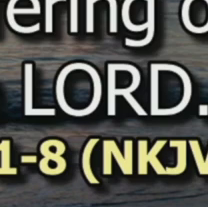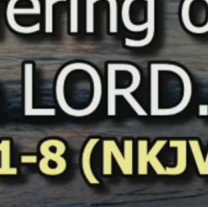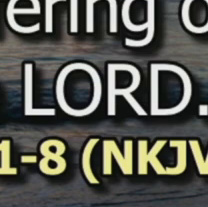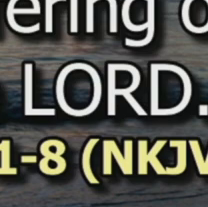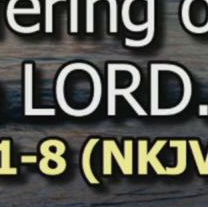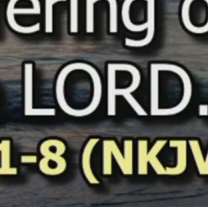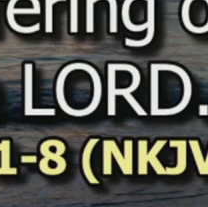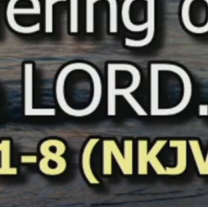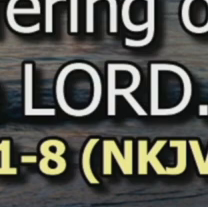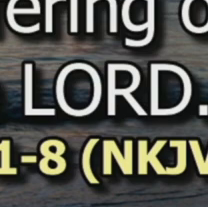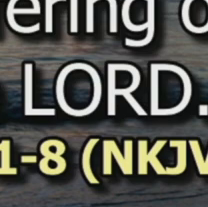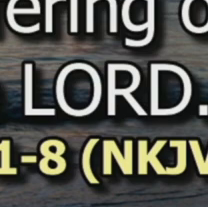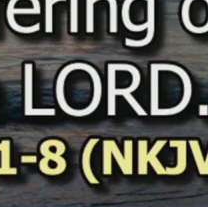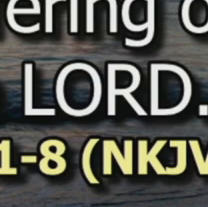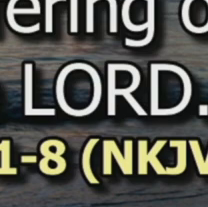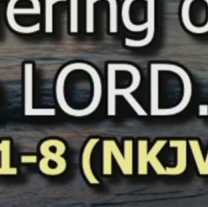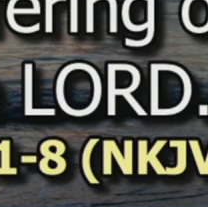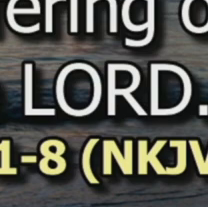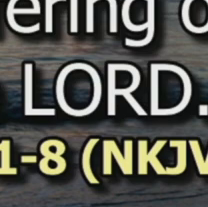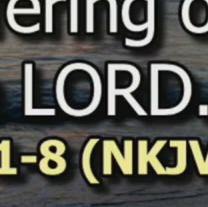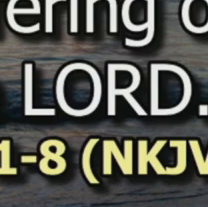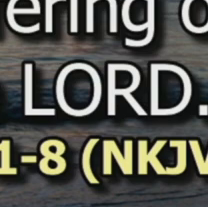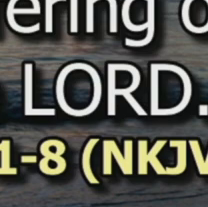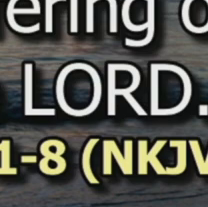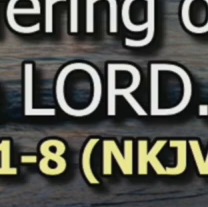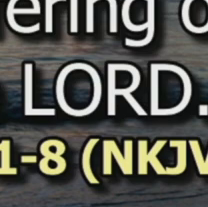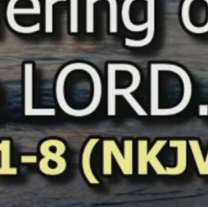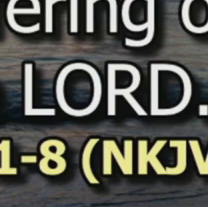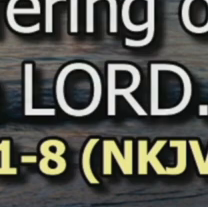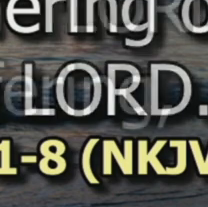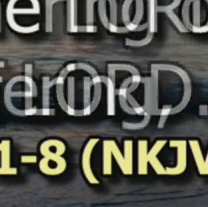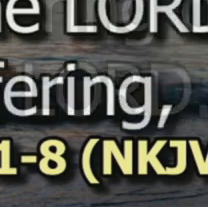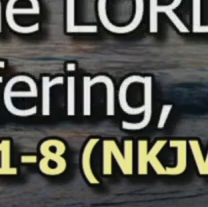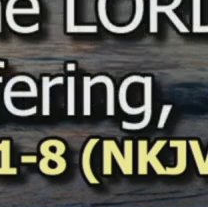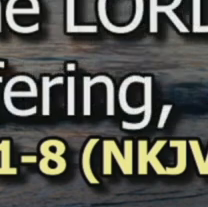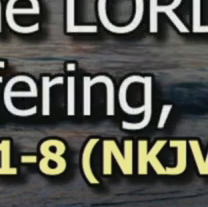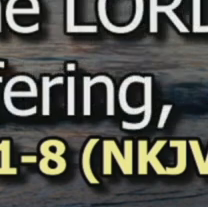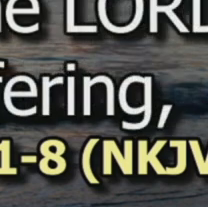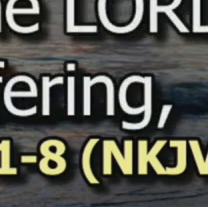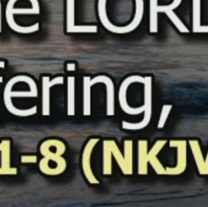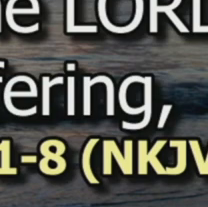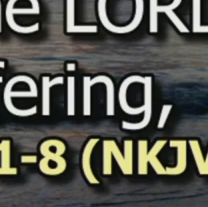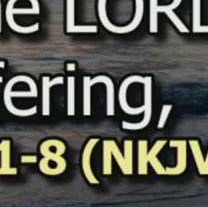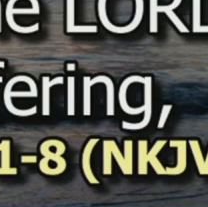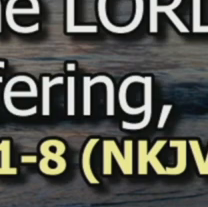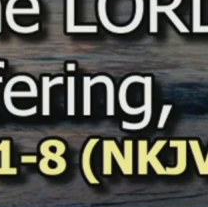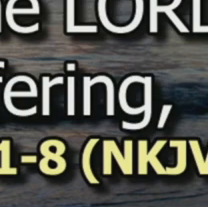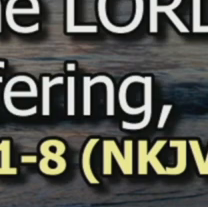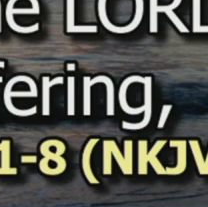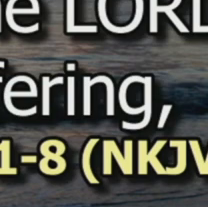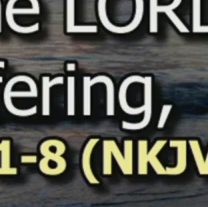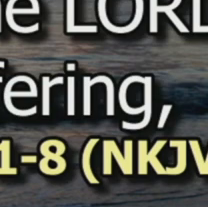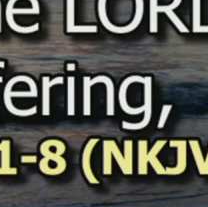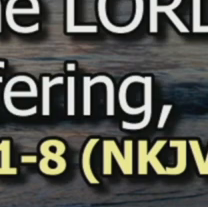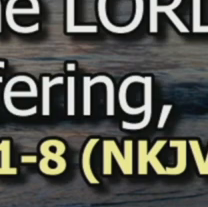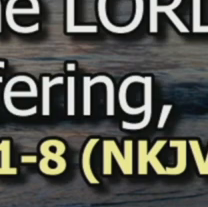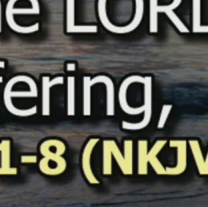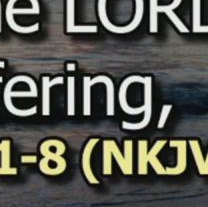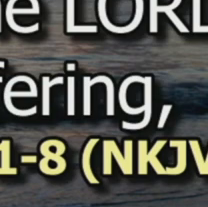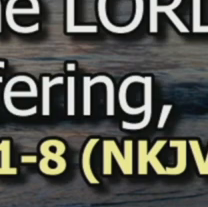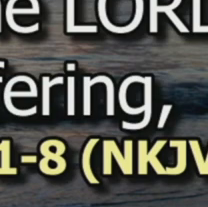ya kwanza. Let's go to verse 4. Tukaenda kwa mstari wa 4. Abel also brought of